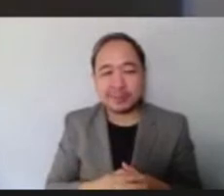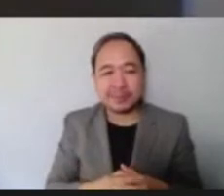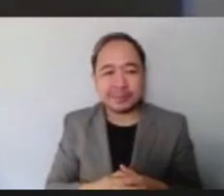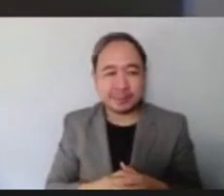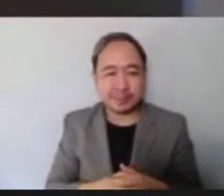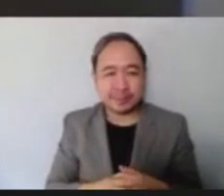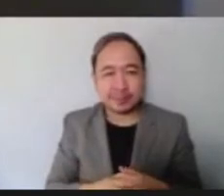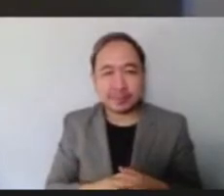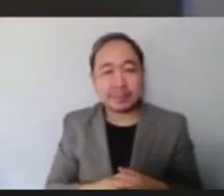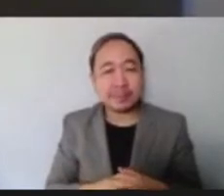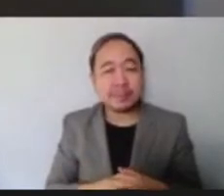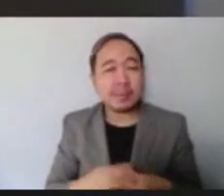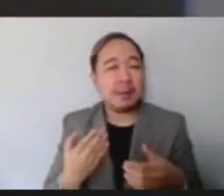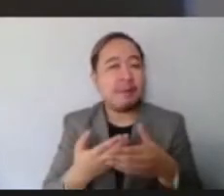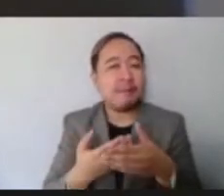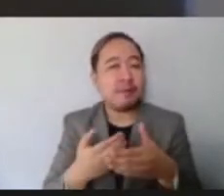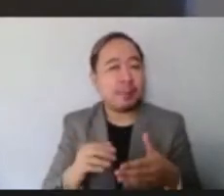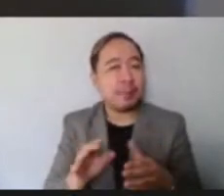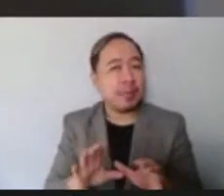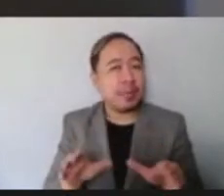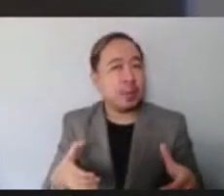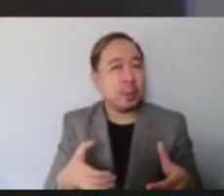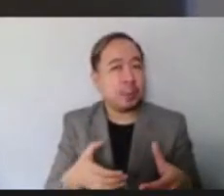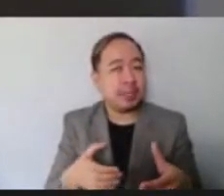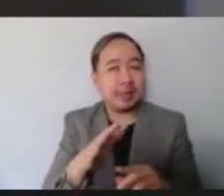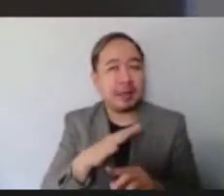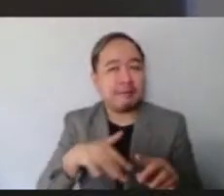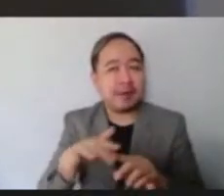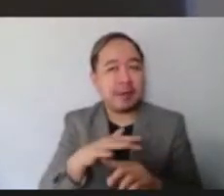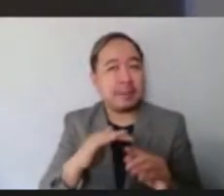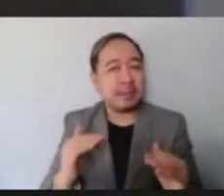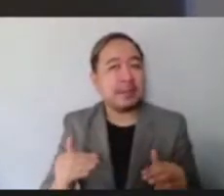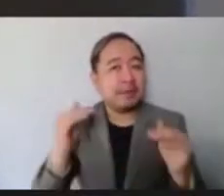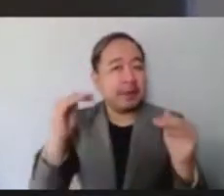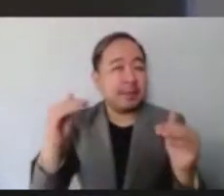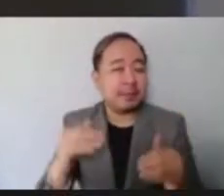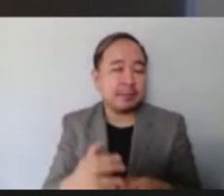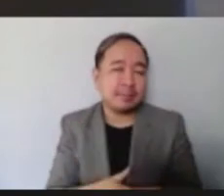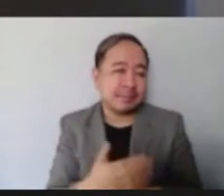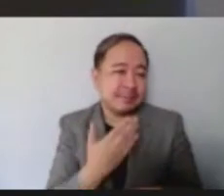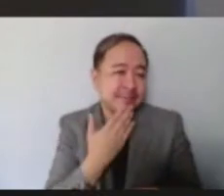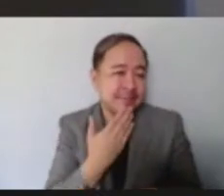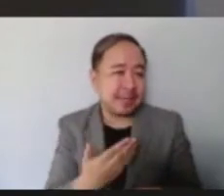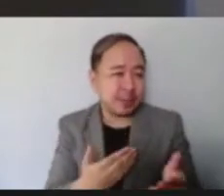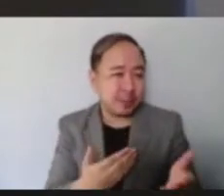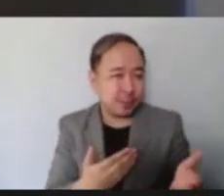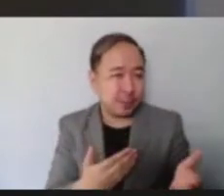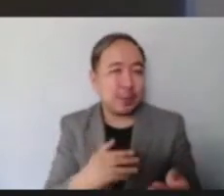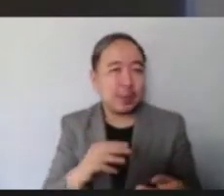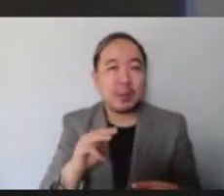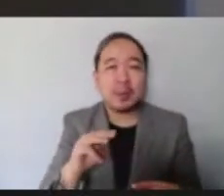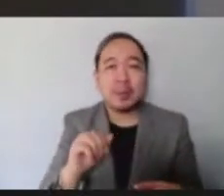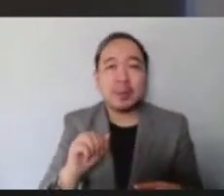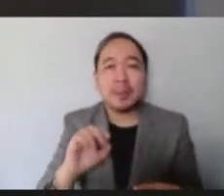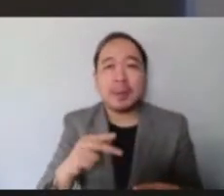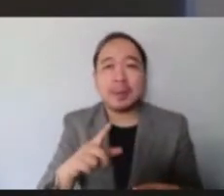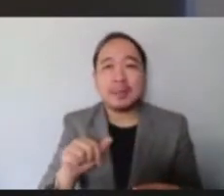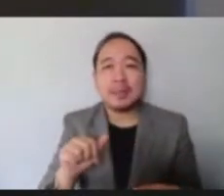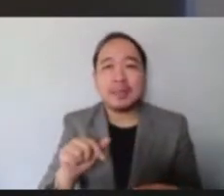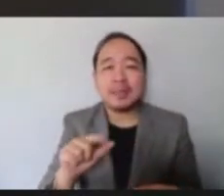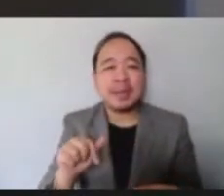on behalf of the committee may I thank you Mr mclarenkar